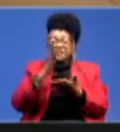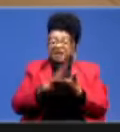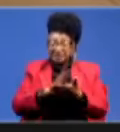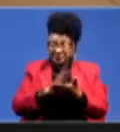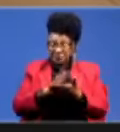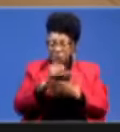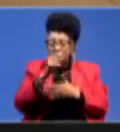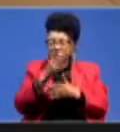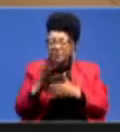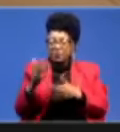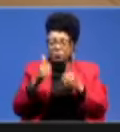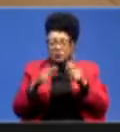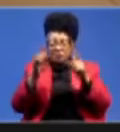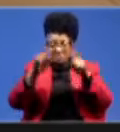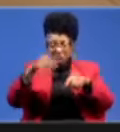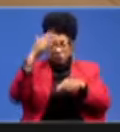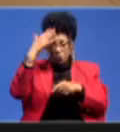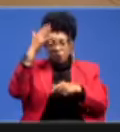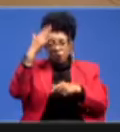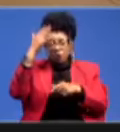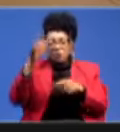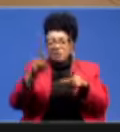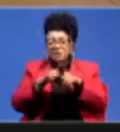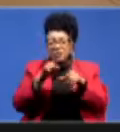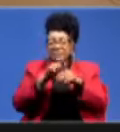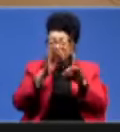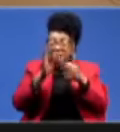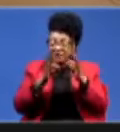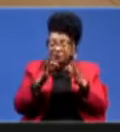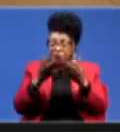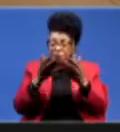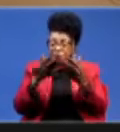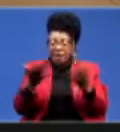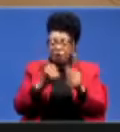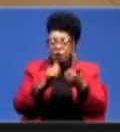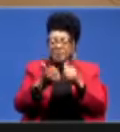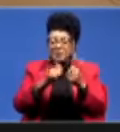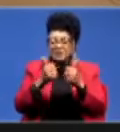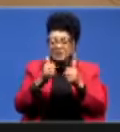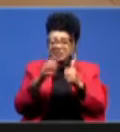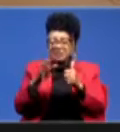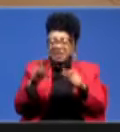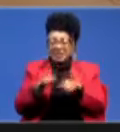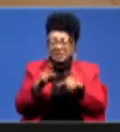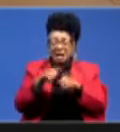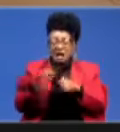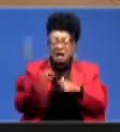In fact, one thing which must be known, that even if you go before a competent jurisdiction